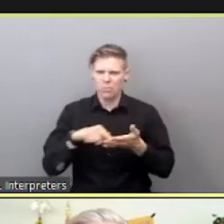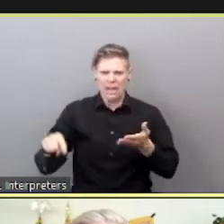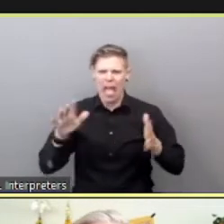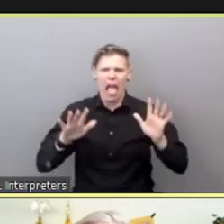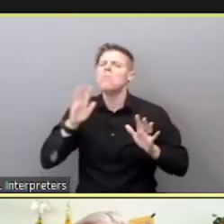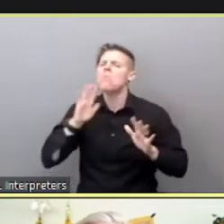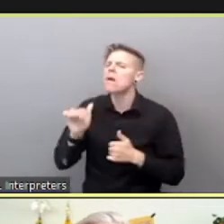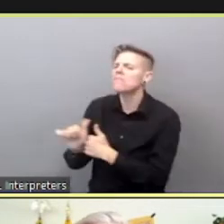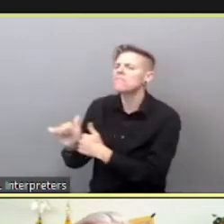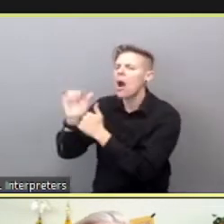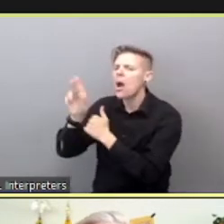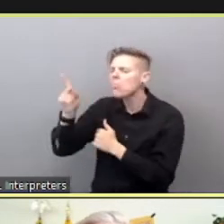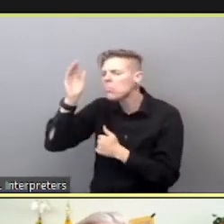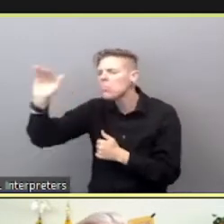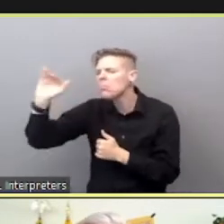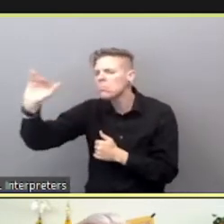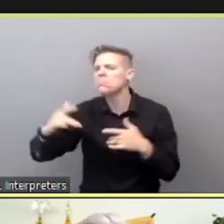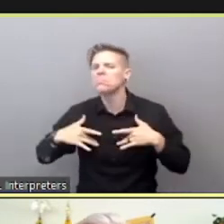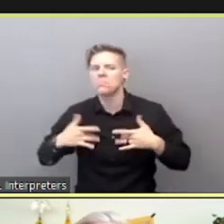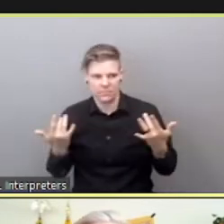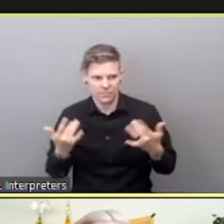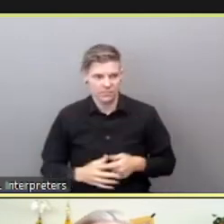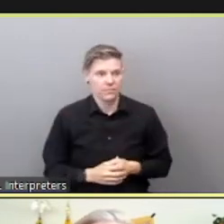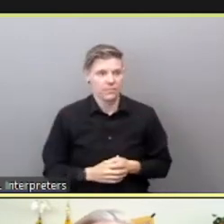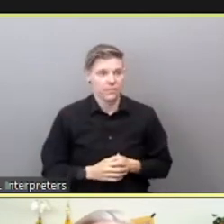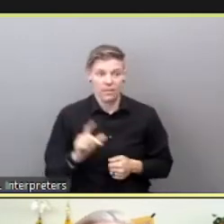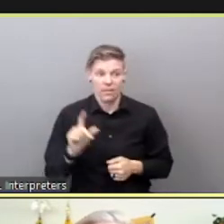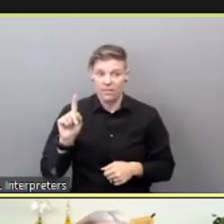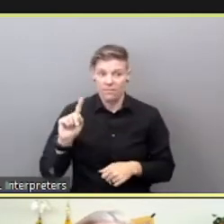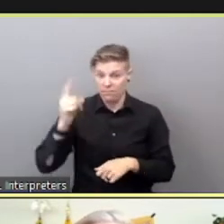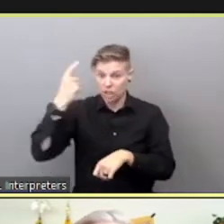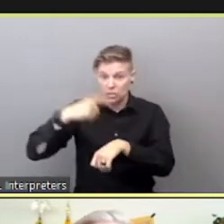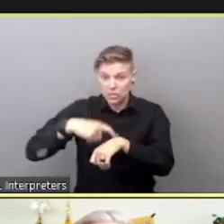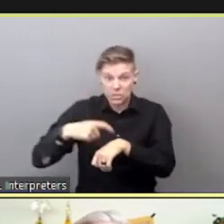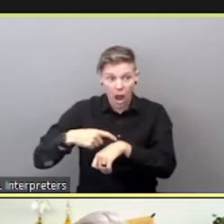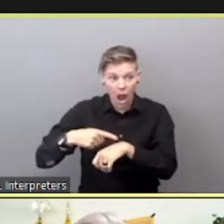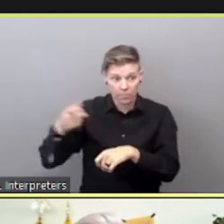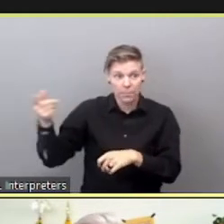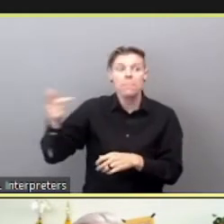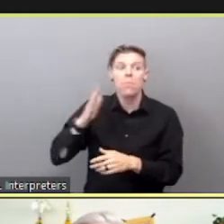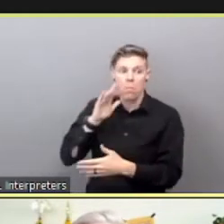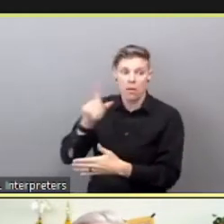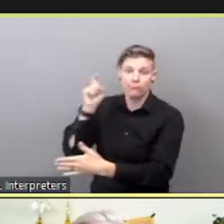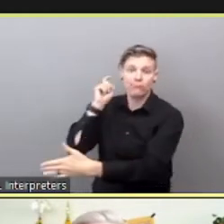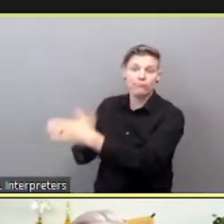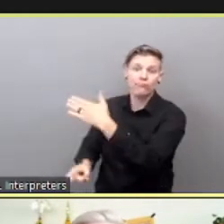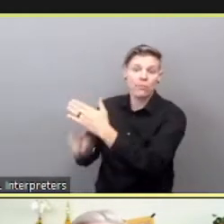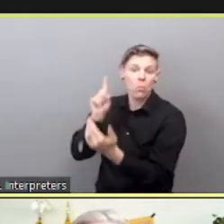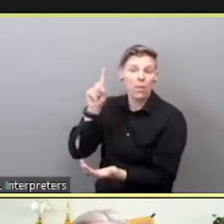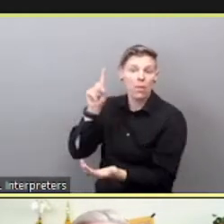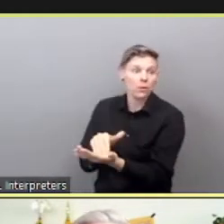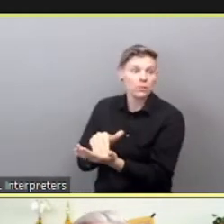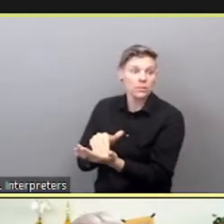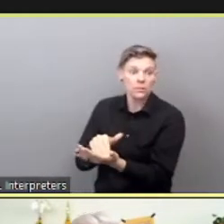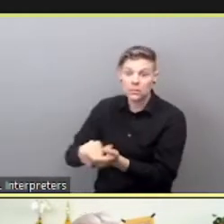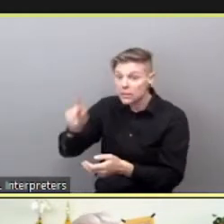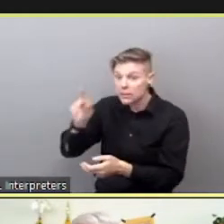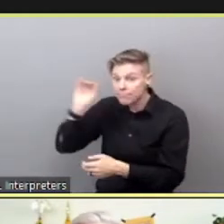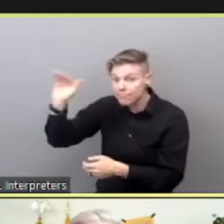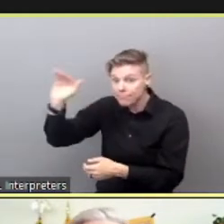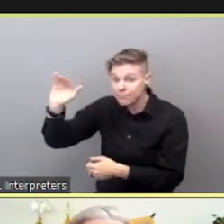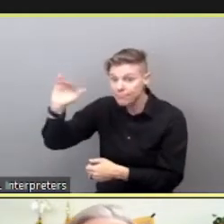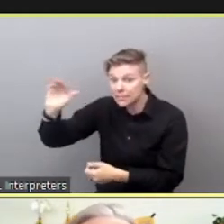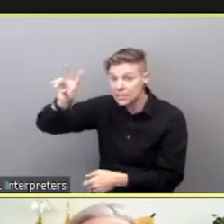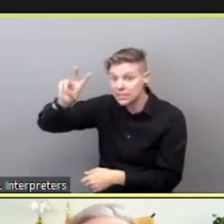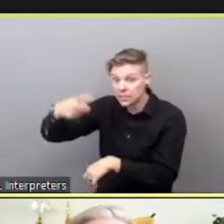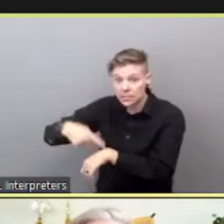instance of non-reporting is $1,000. The second instance is $2,000. The third is $5,000. The